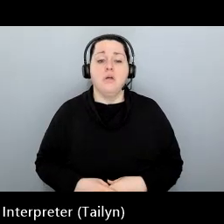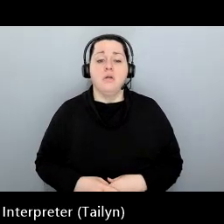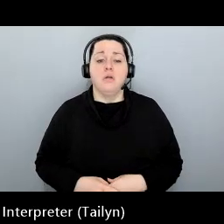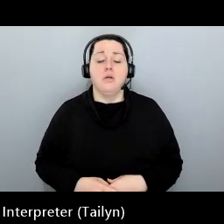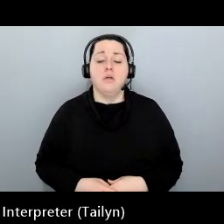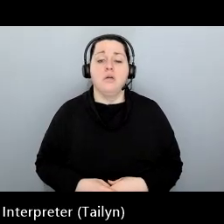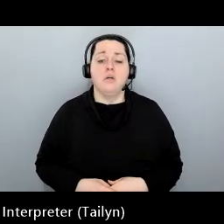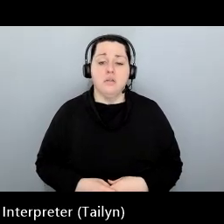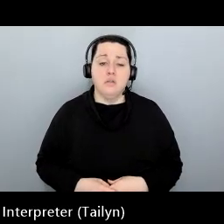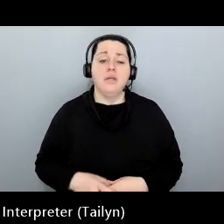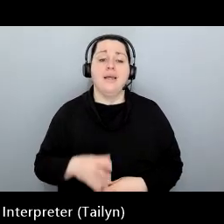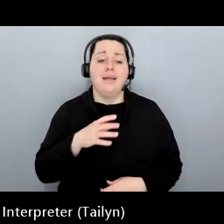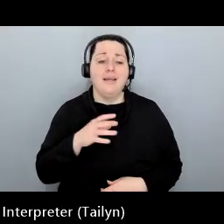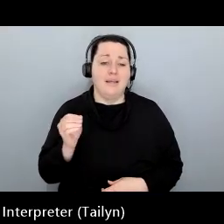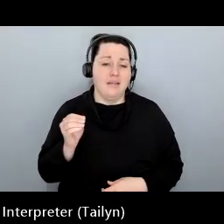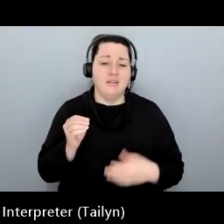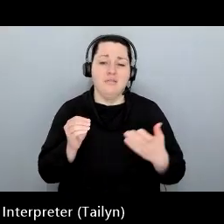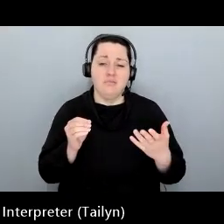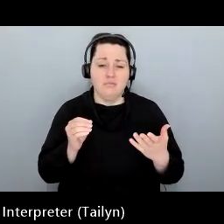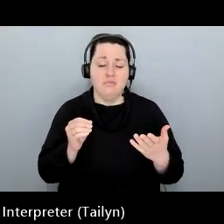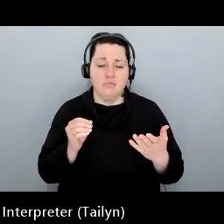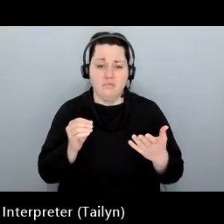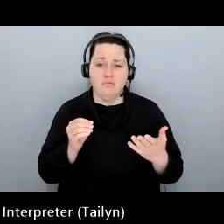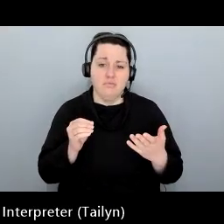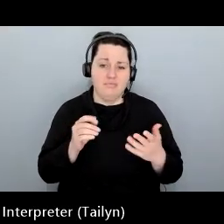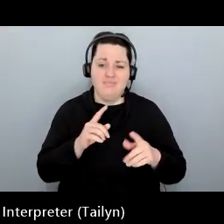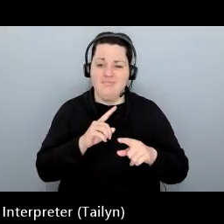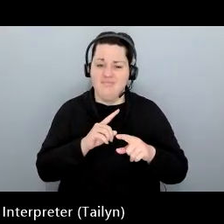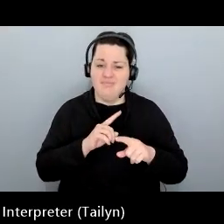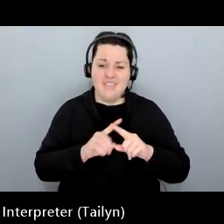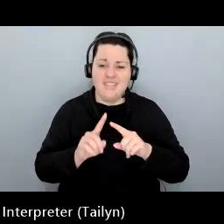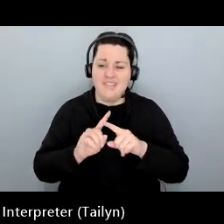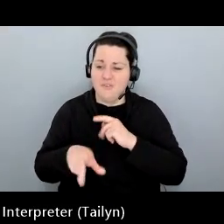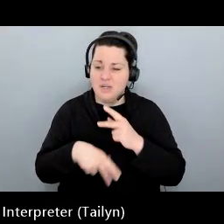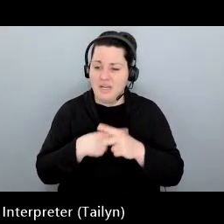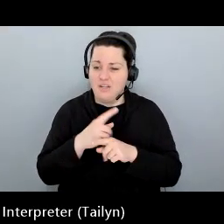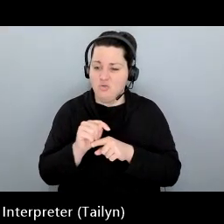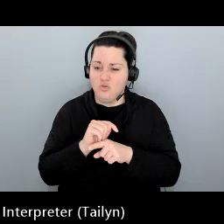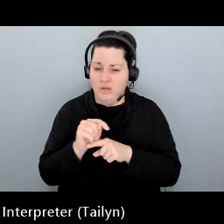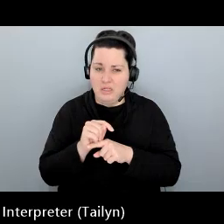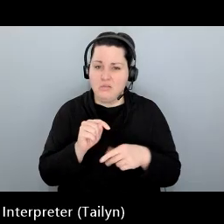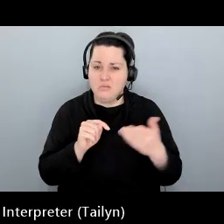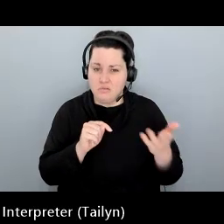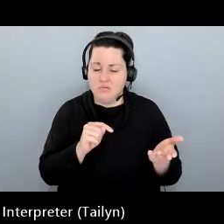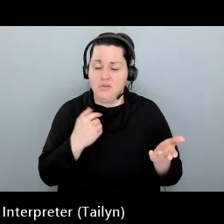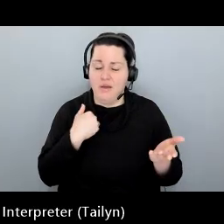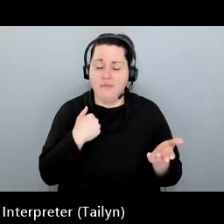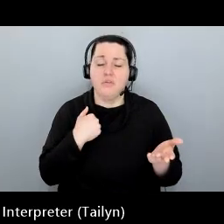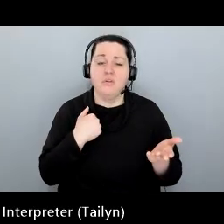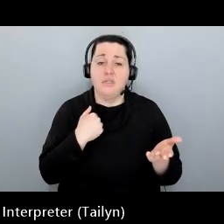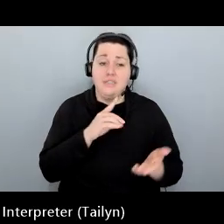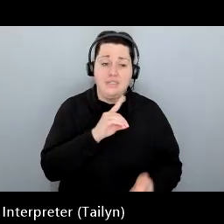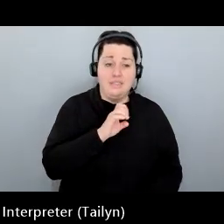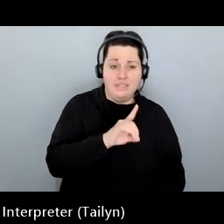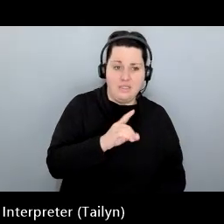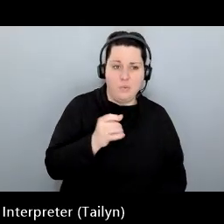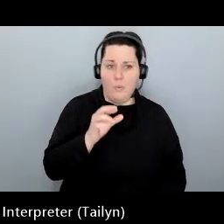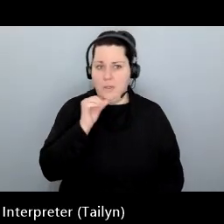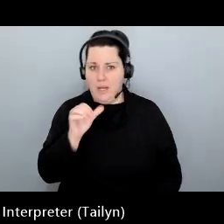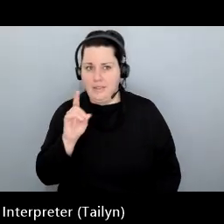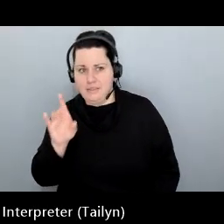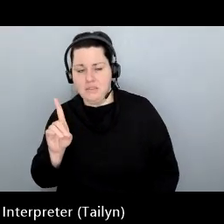that, connecting, with different sorts of trainings, whether that be within deed or outside of deed. So one I'm